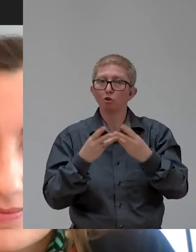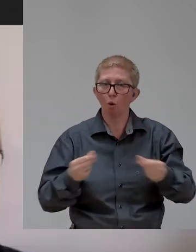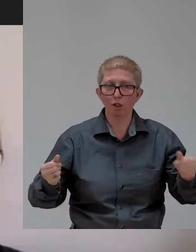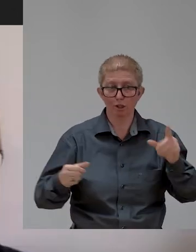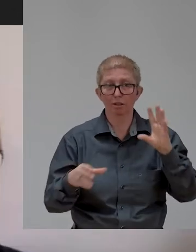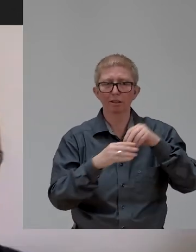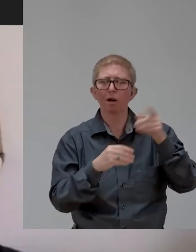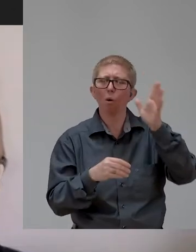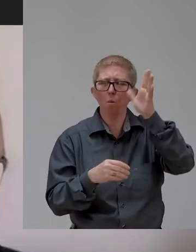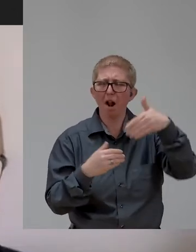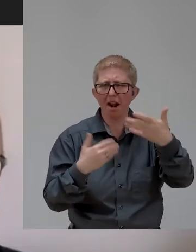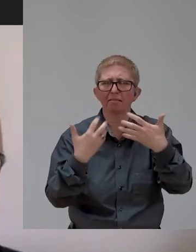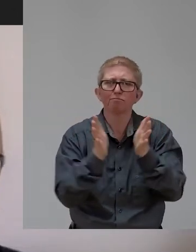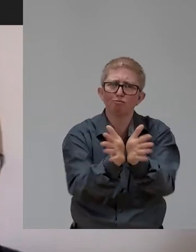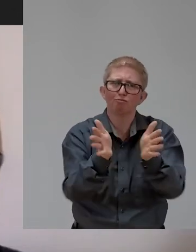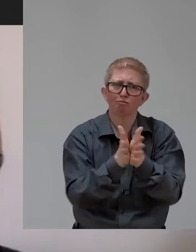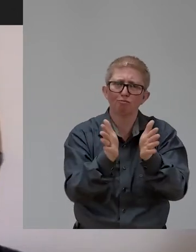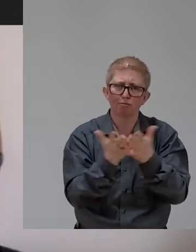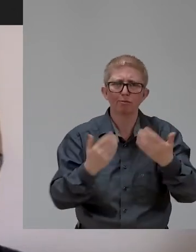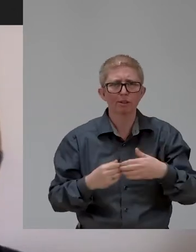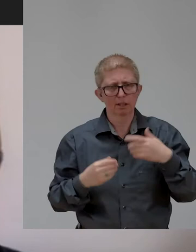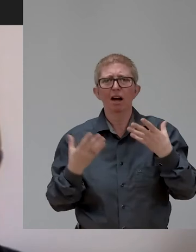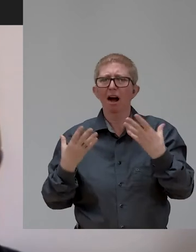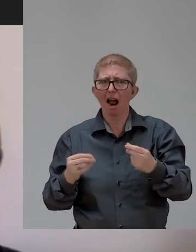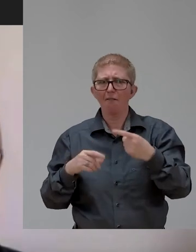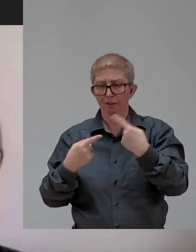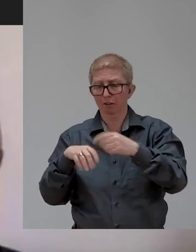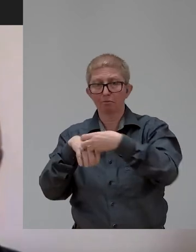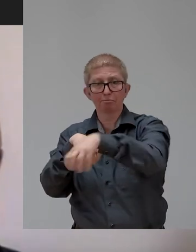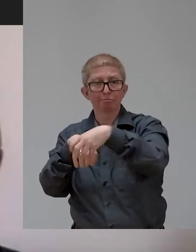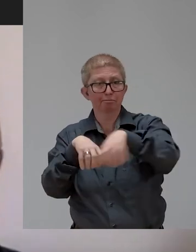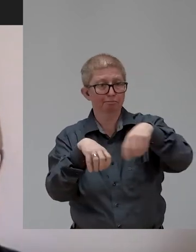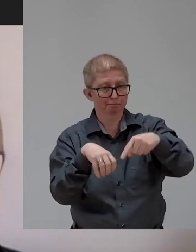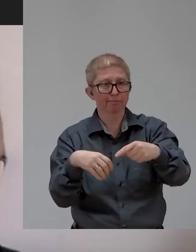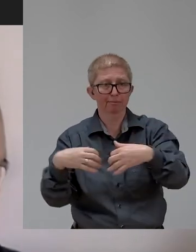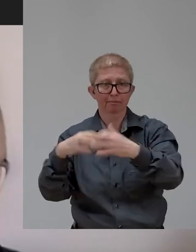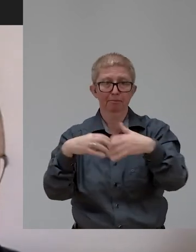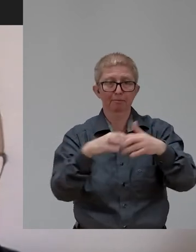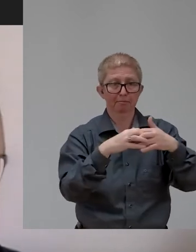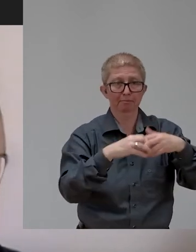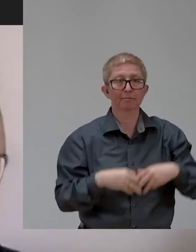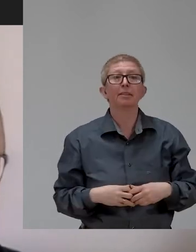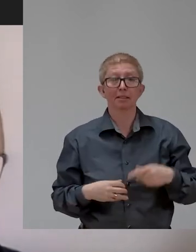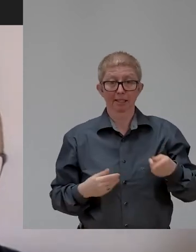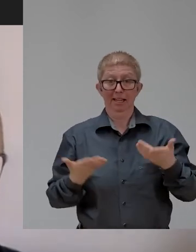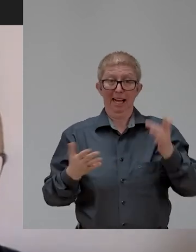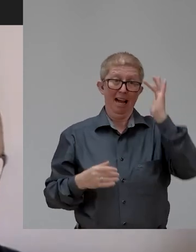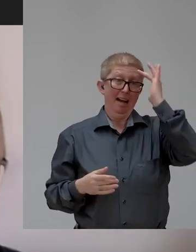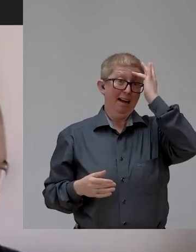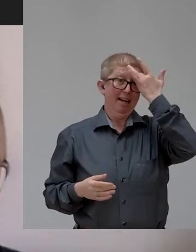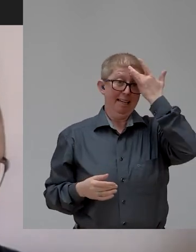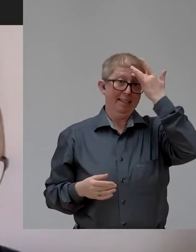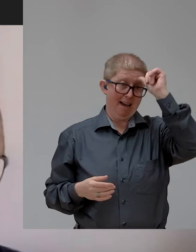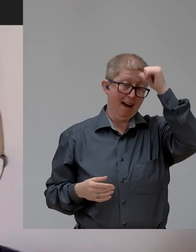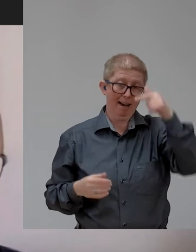solution has been replicated in the meanwhile. Enable India is again participating this year in our program with their iTool solution. And